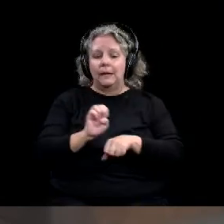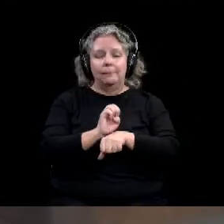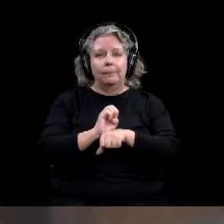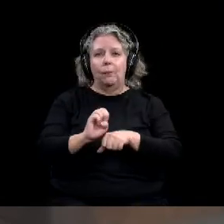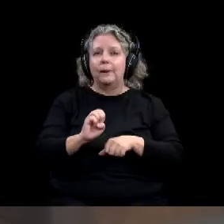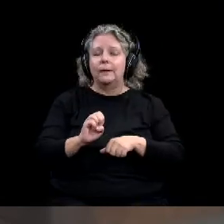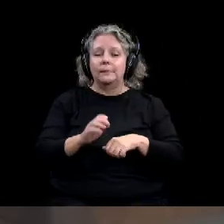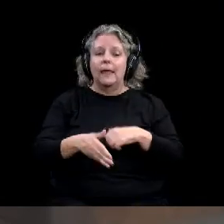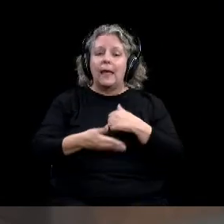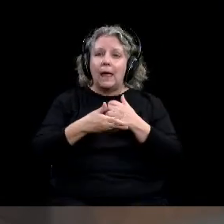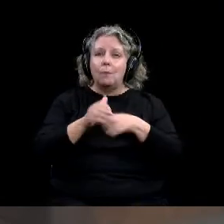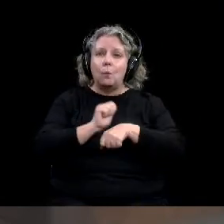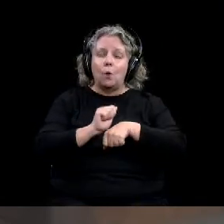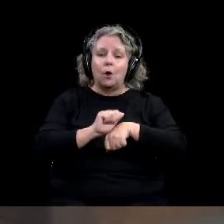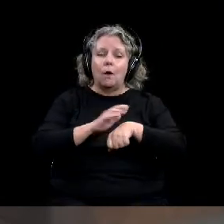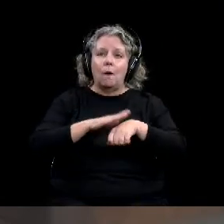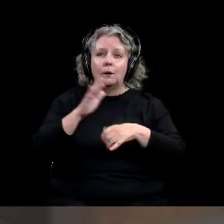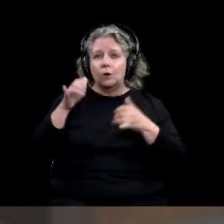I would